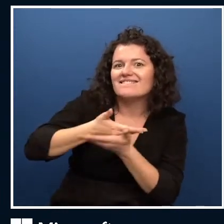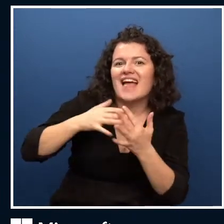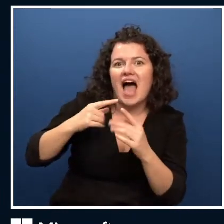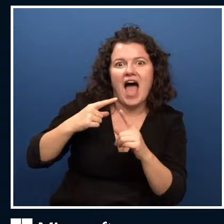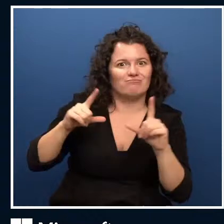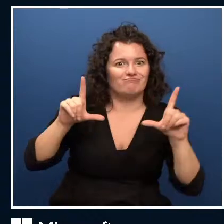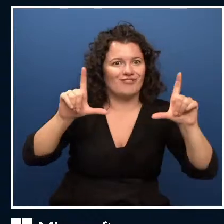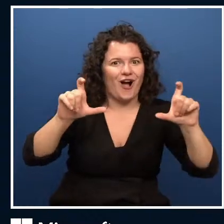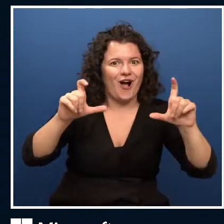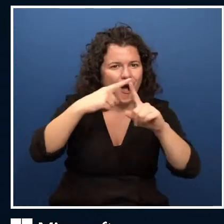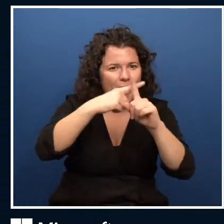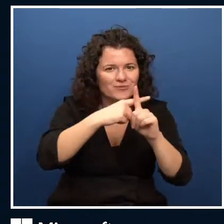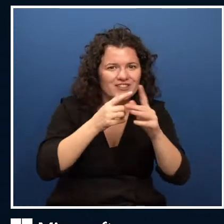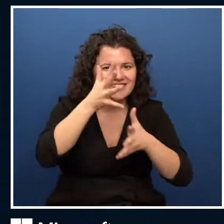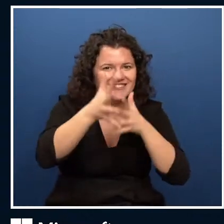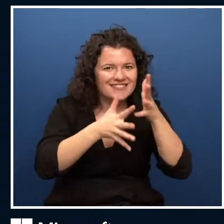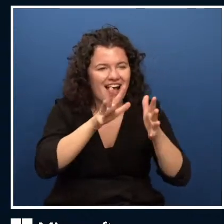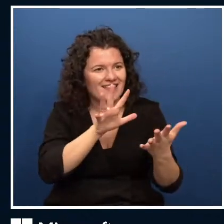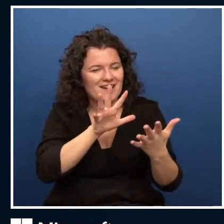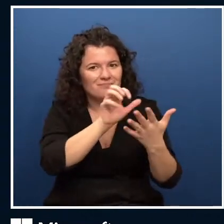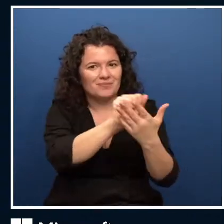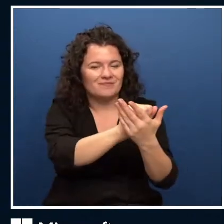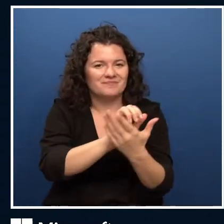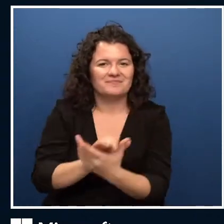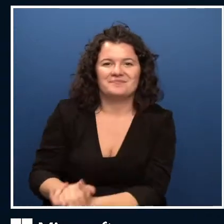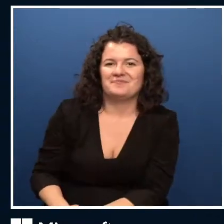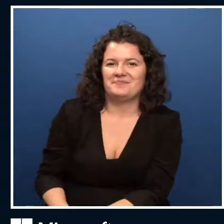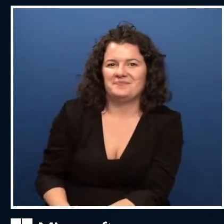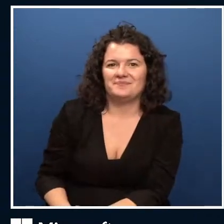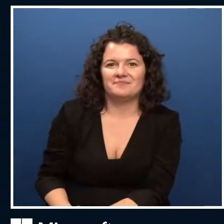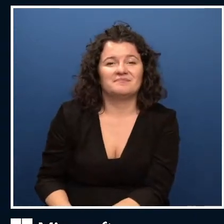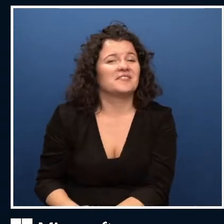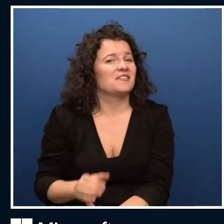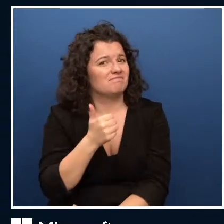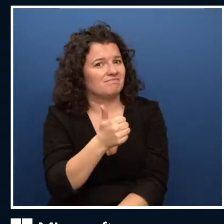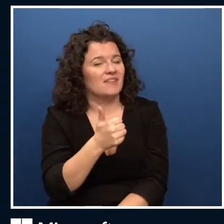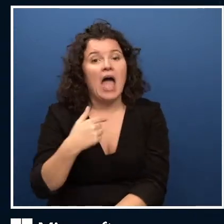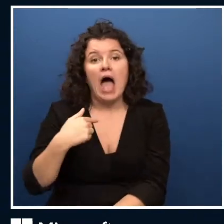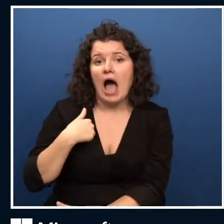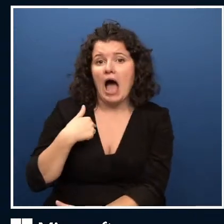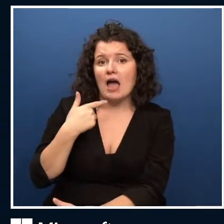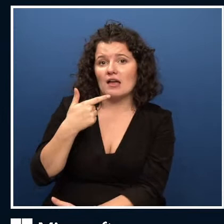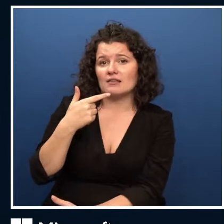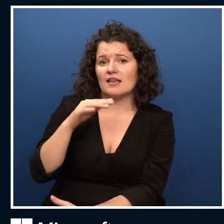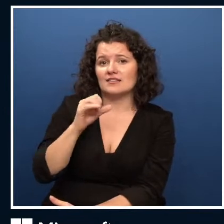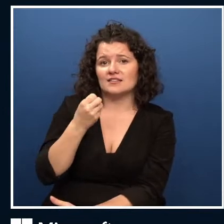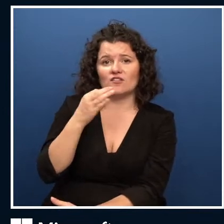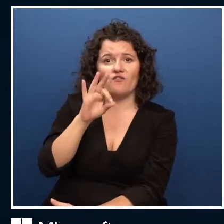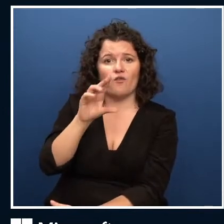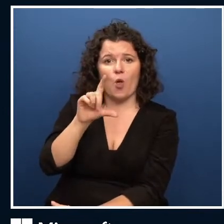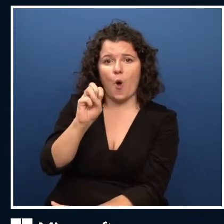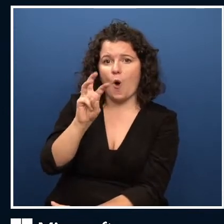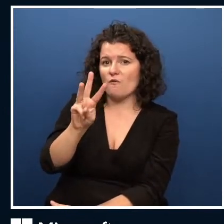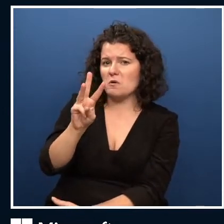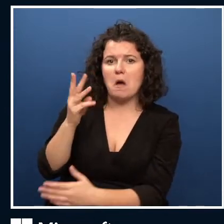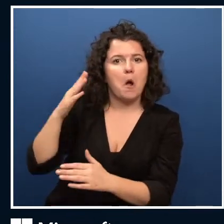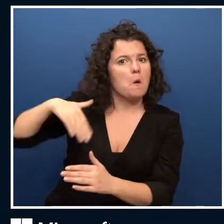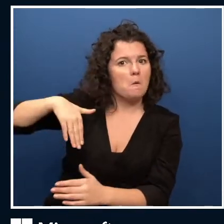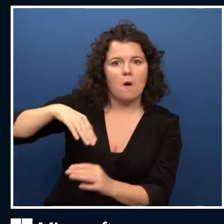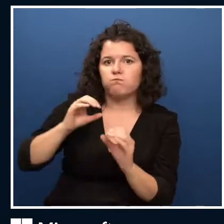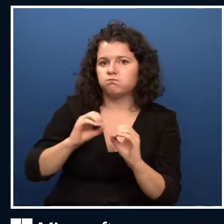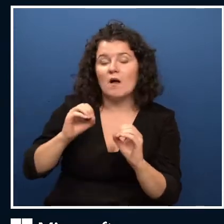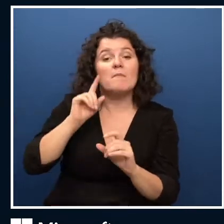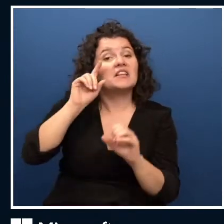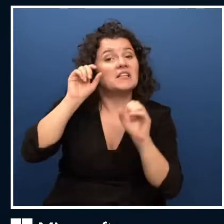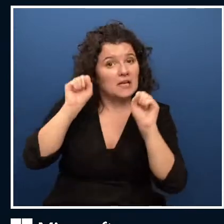Using TensorFlow. For those out there who haven't used TensorFlow before, you can also do object detection in Azure Custom Vision,